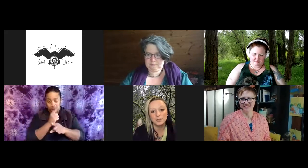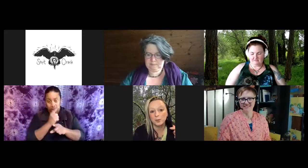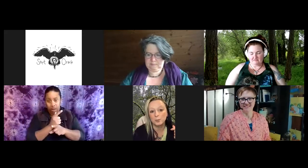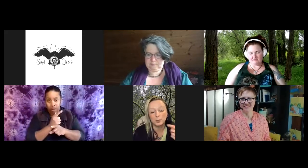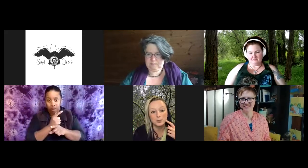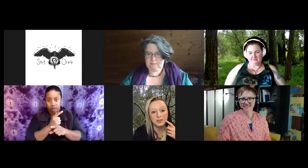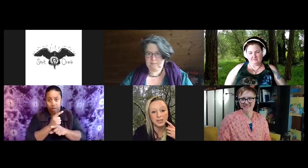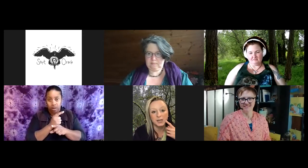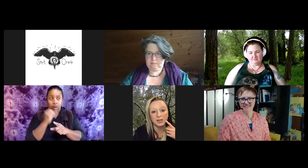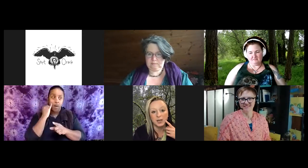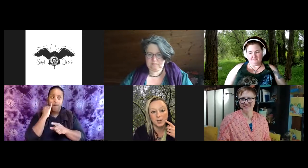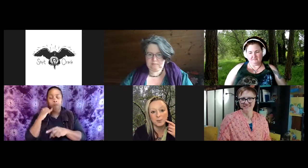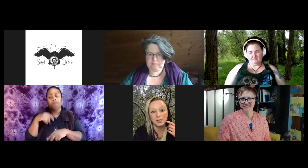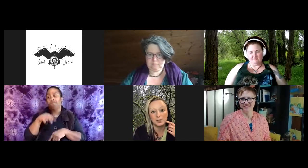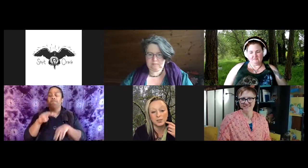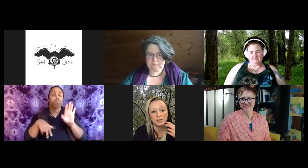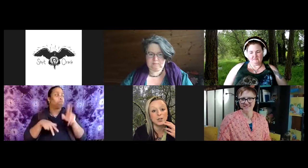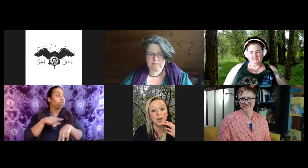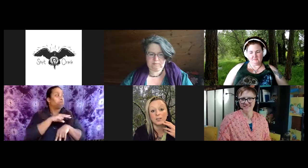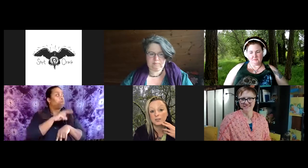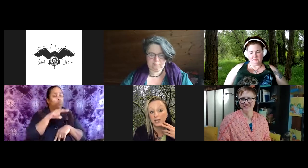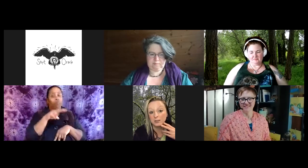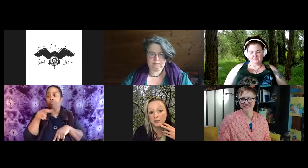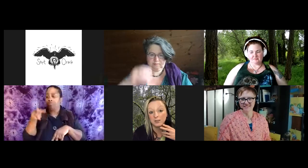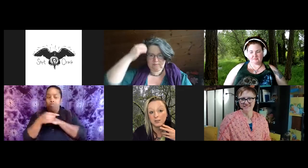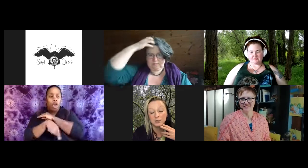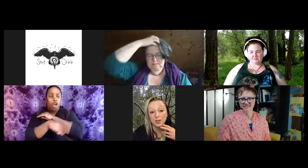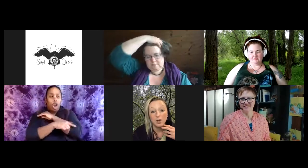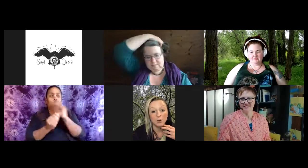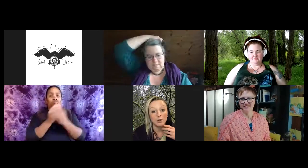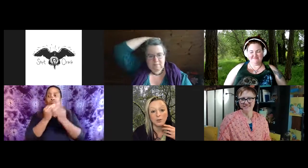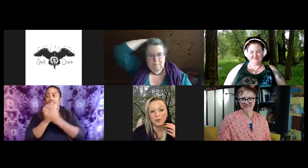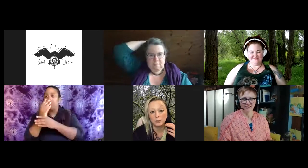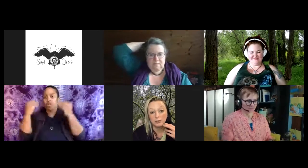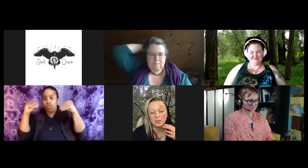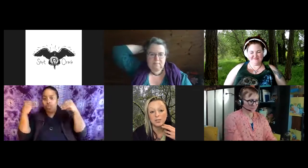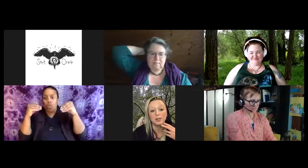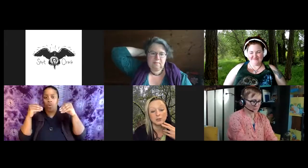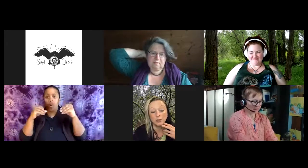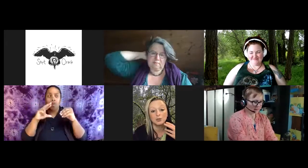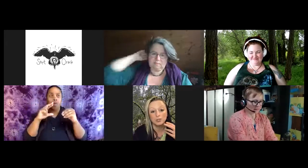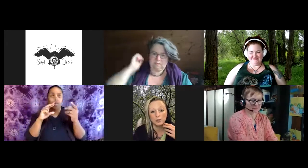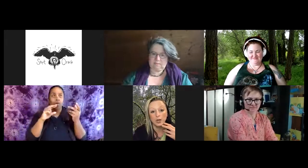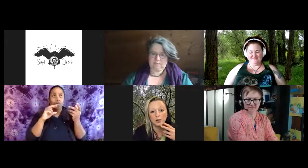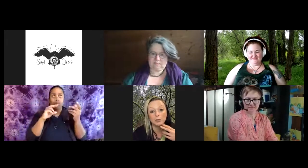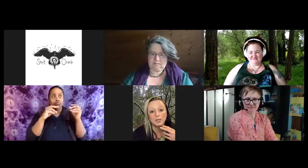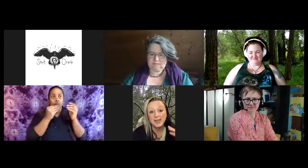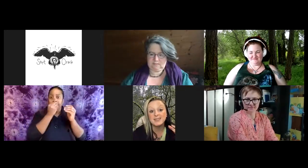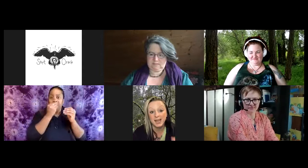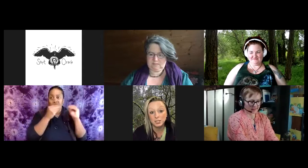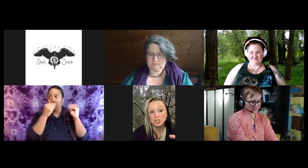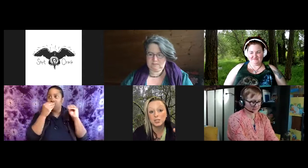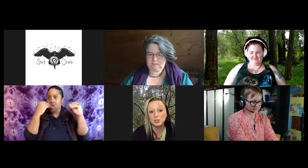when you're perusing in the garden centers or in the grocery store, really